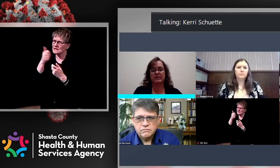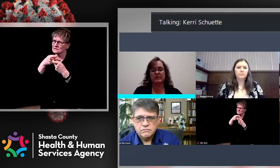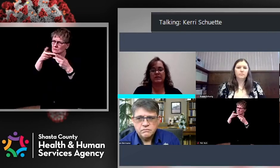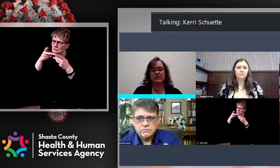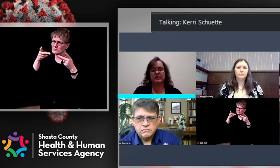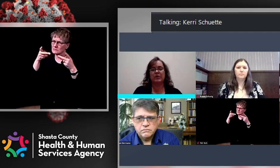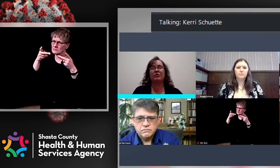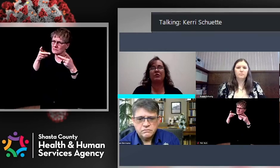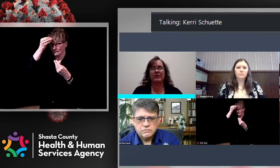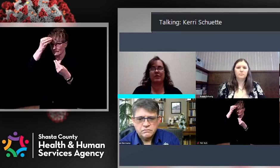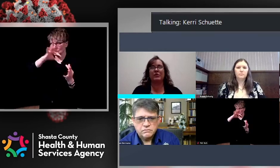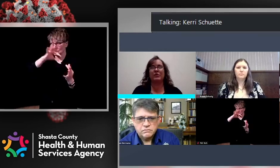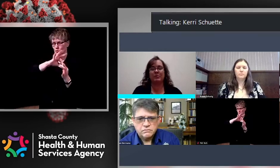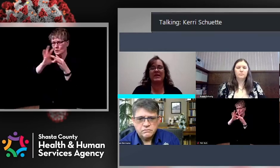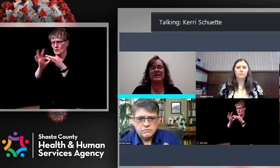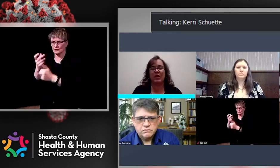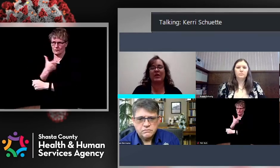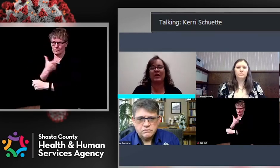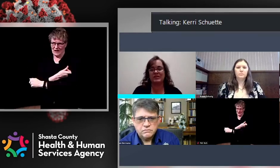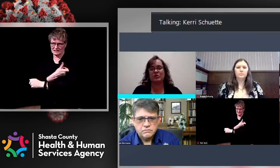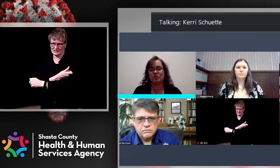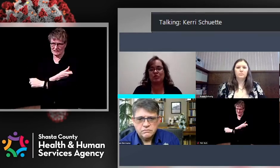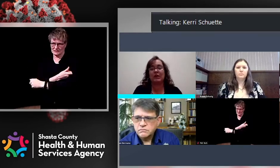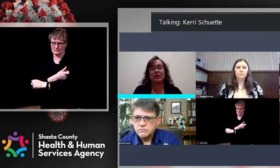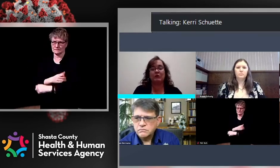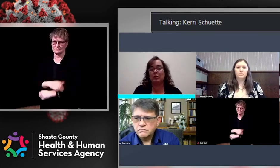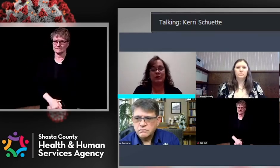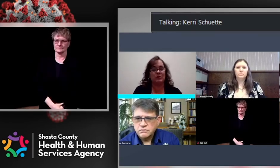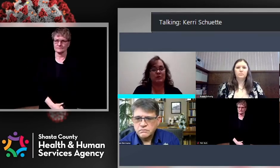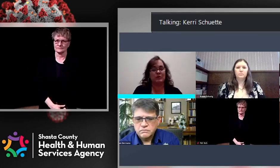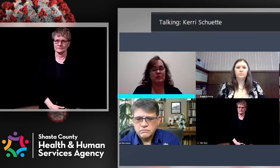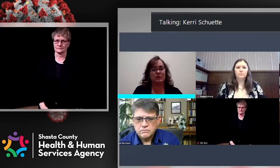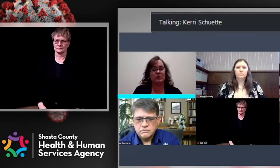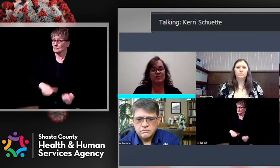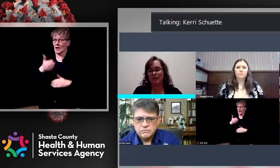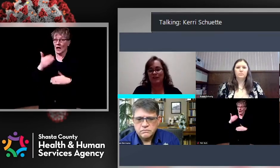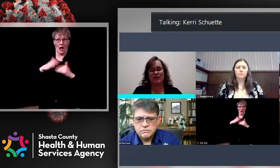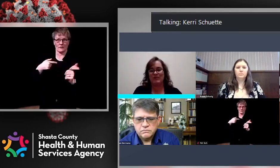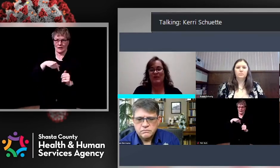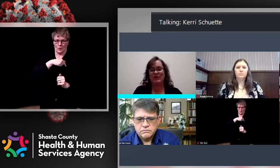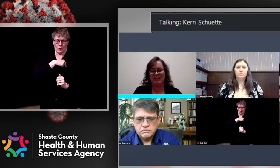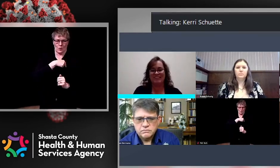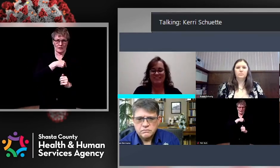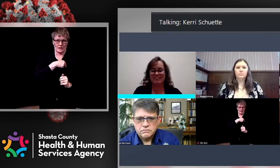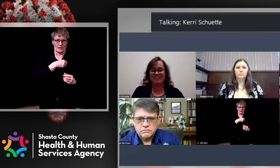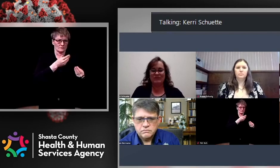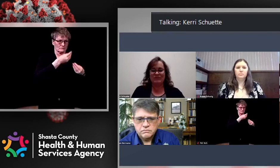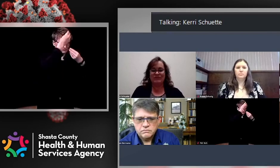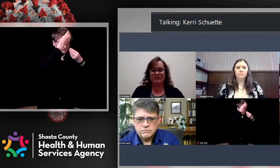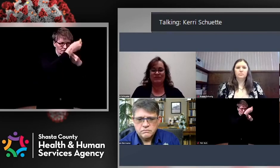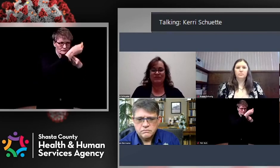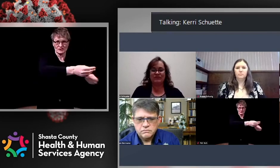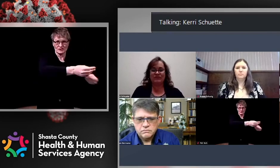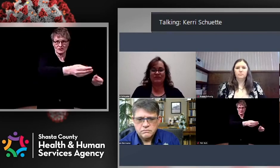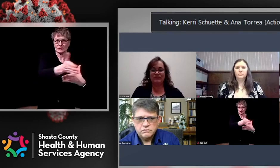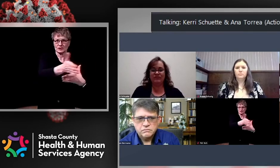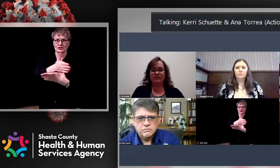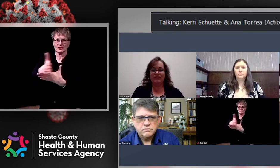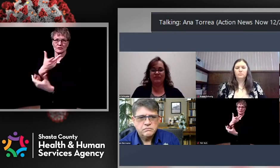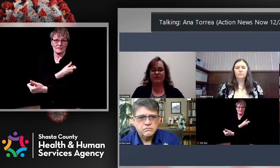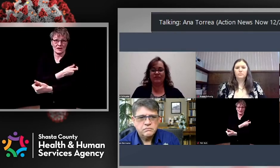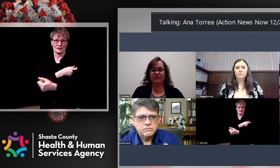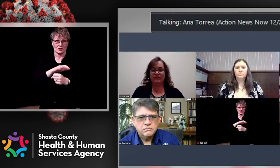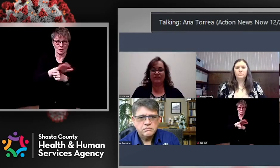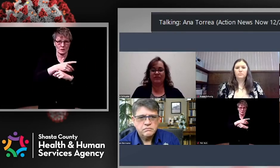vaccine. Other than the piece about us distributing it locally, we can answer questions all day long about that. Okay, thank